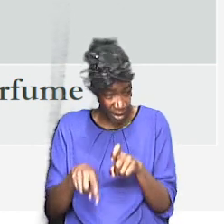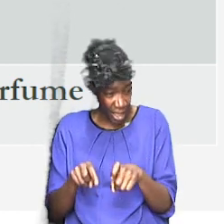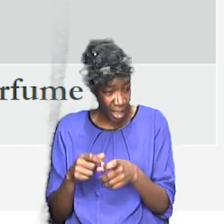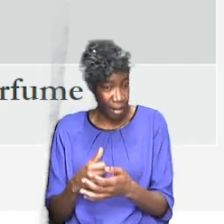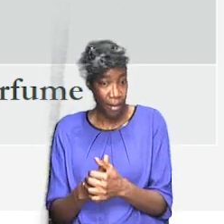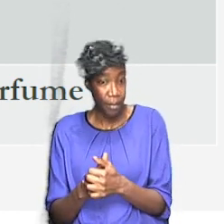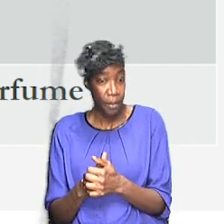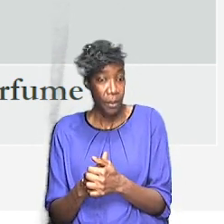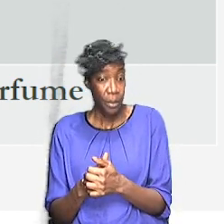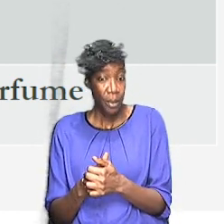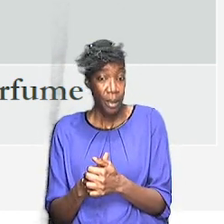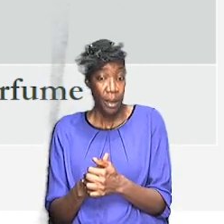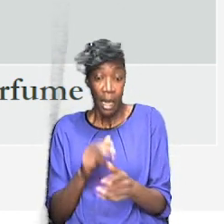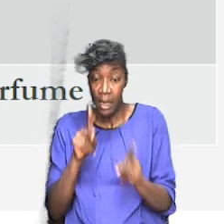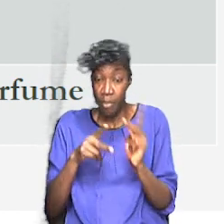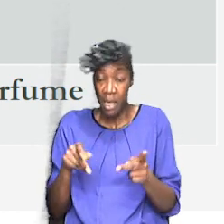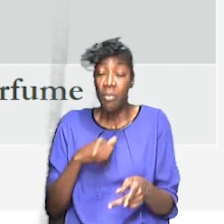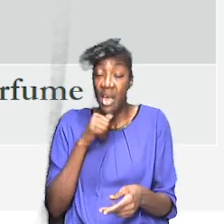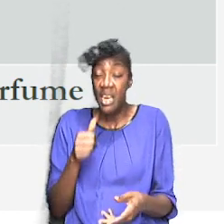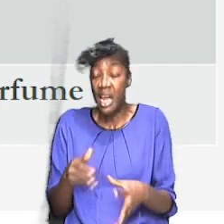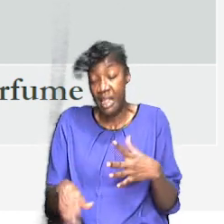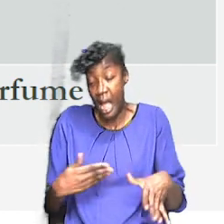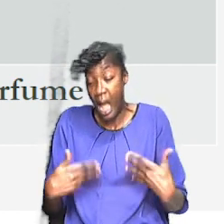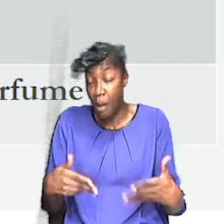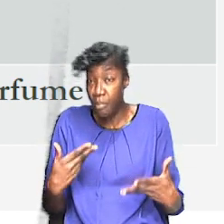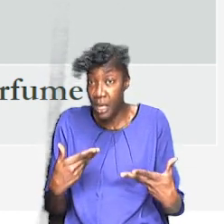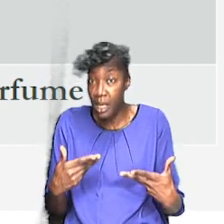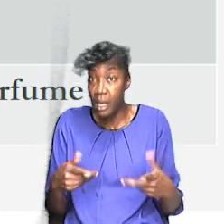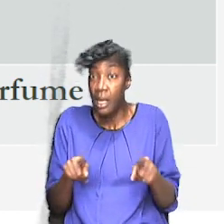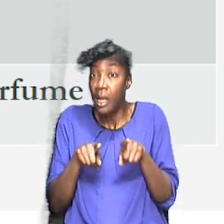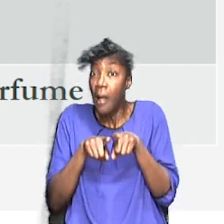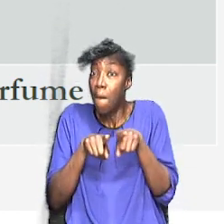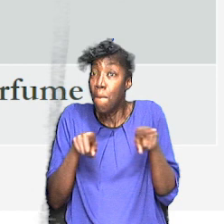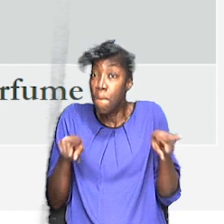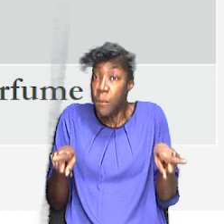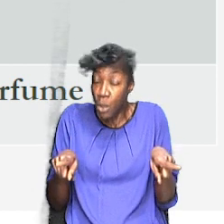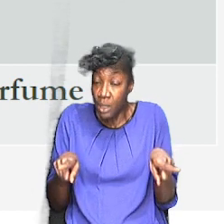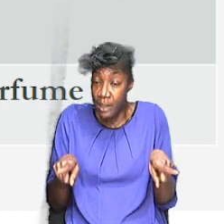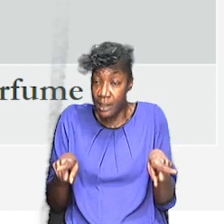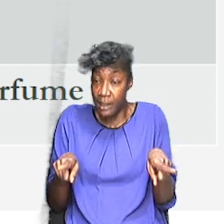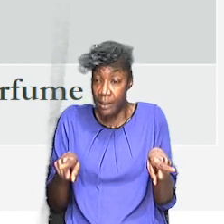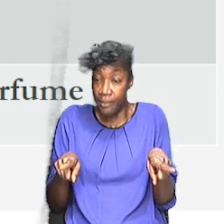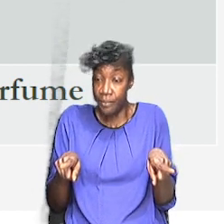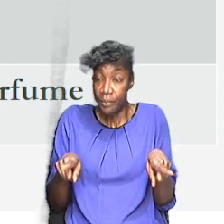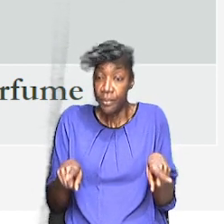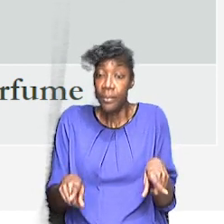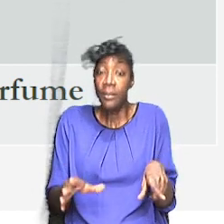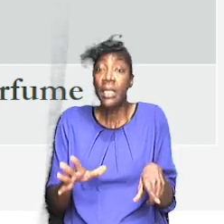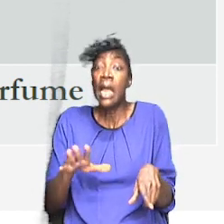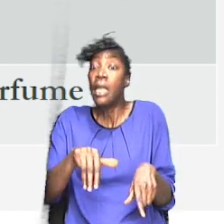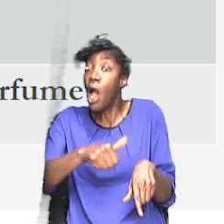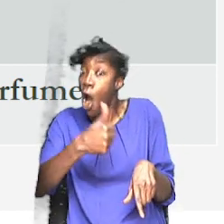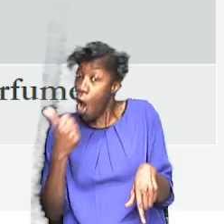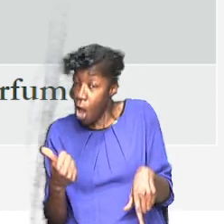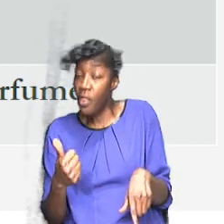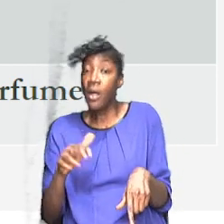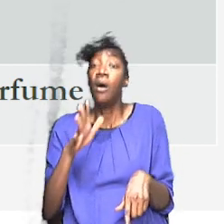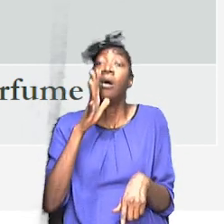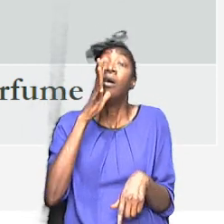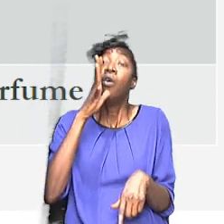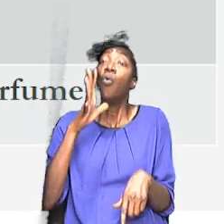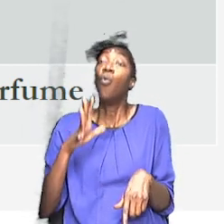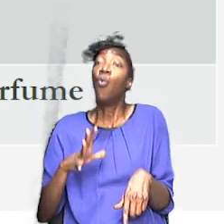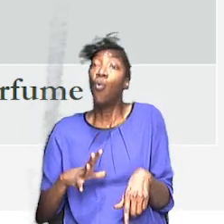Jesus. They were very uncomfortable. Amen. But in the case of the woman in Matthew chapter 26 and Mark